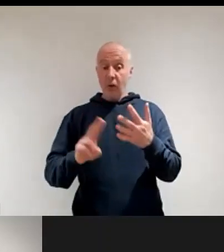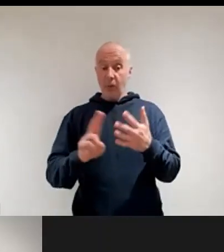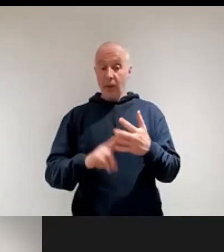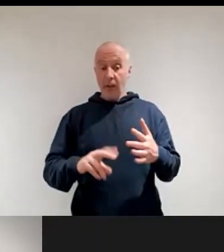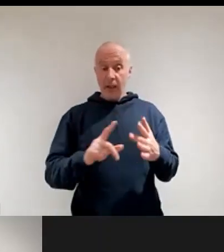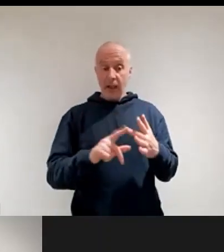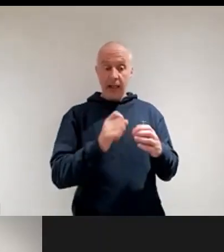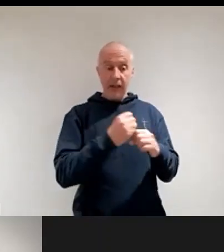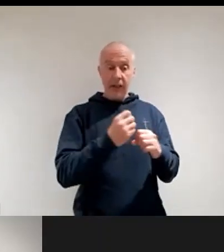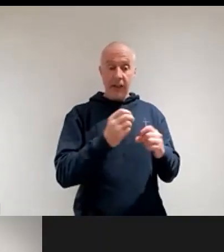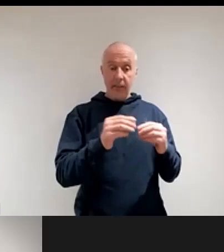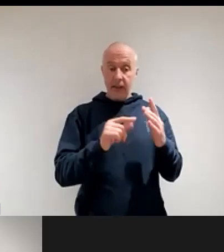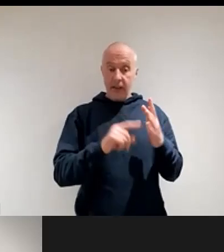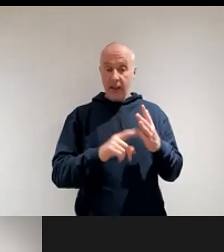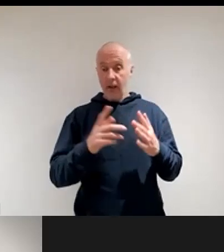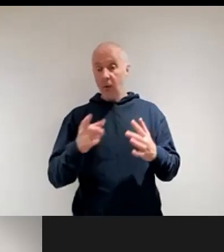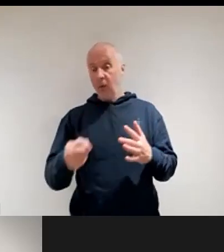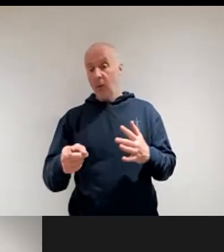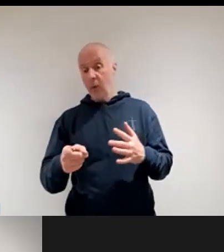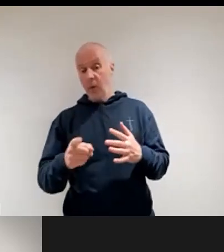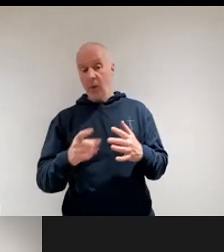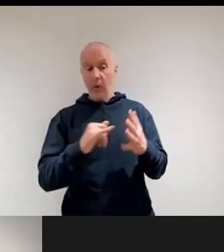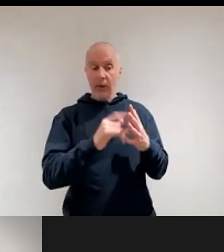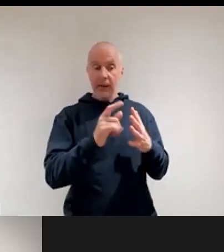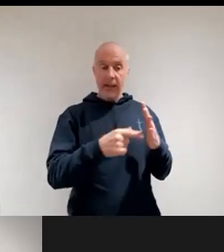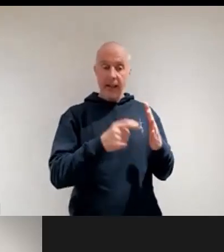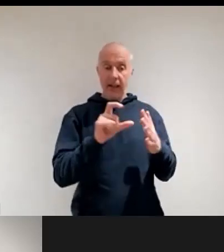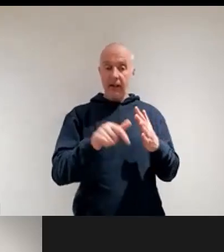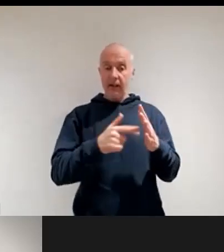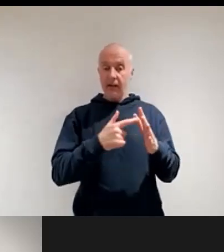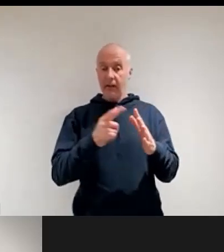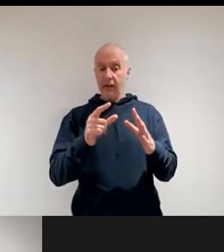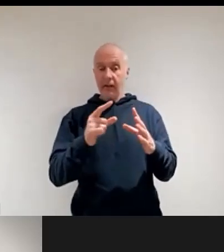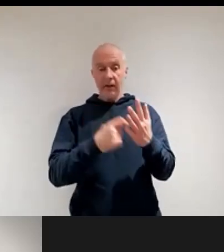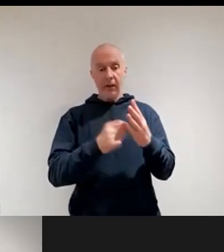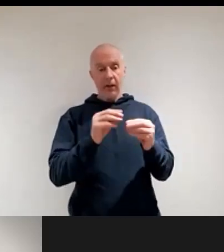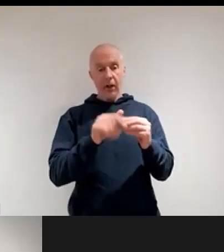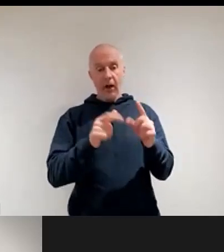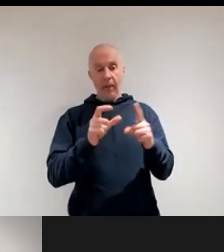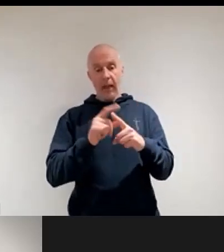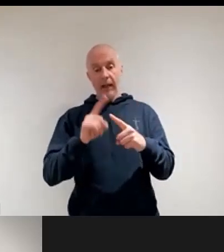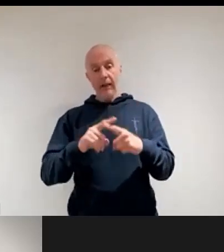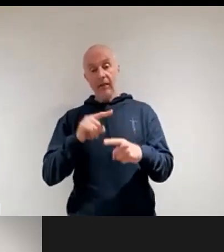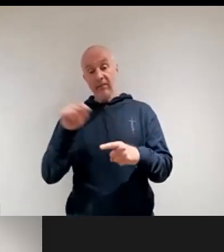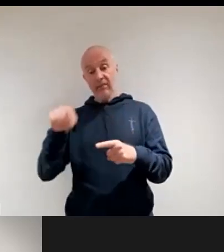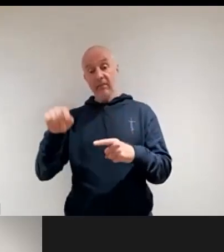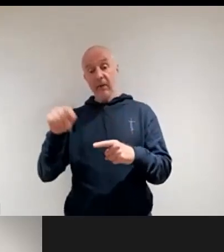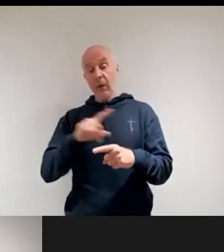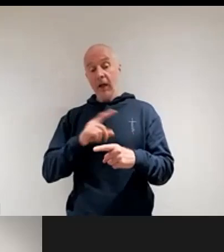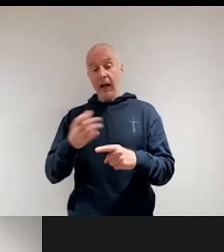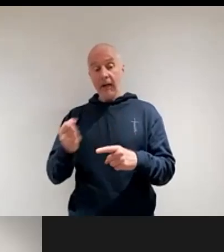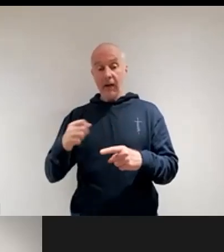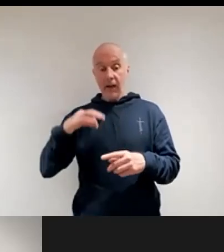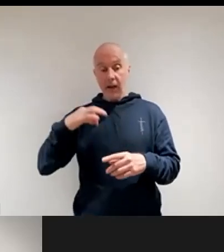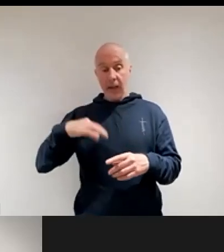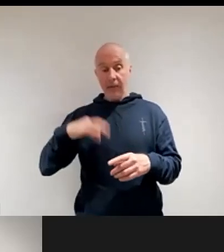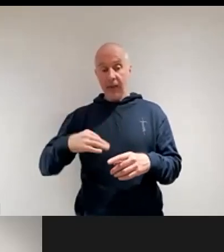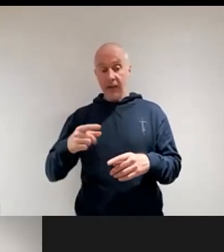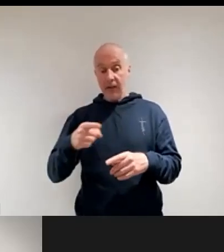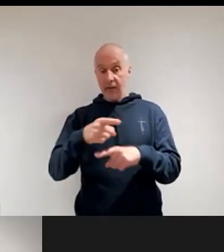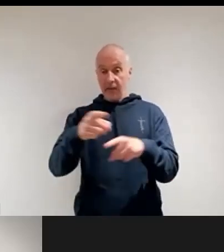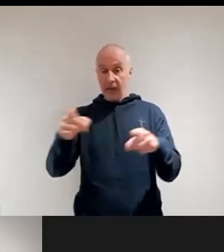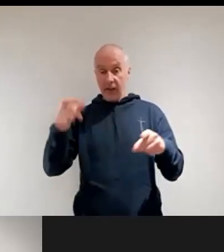or silicon carbide. Silicon carbide becomes more and more popular now because of its the benefit it comes with it. I believe you are all fully aware of